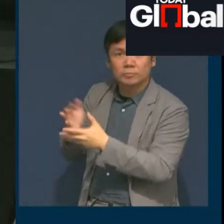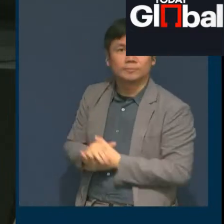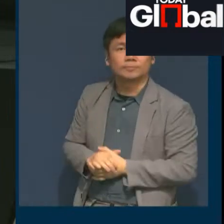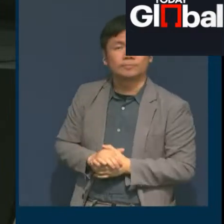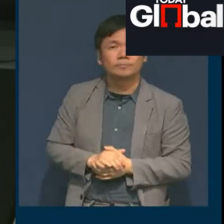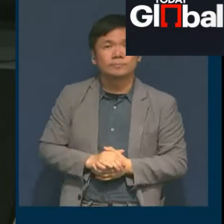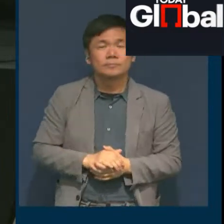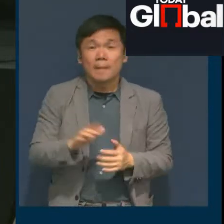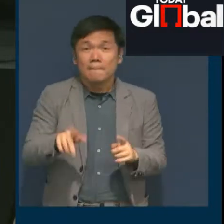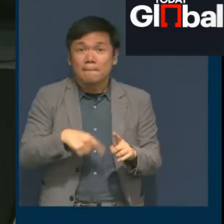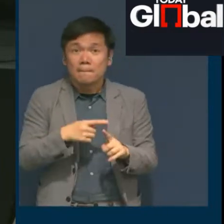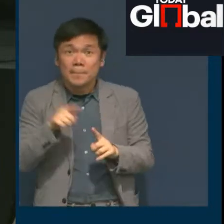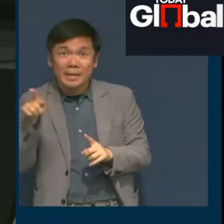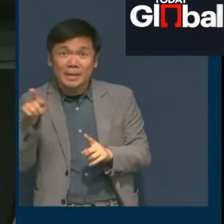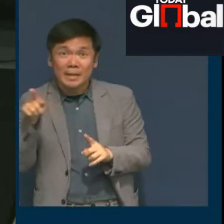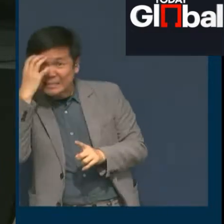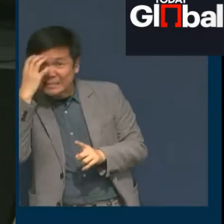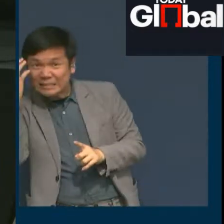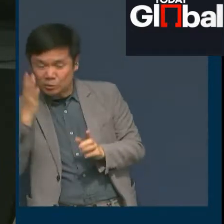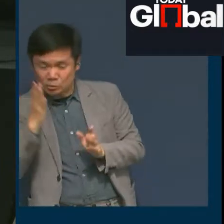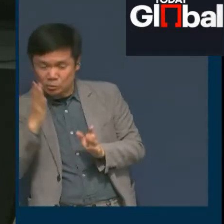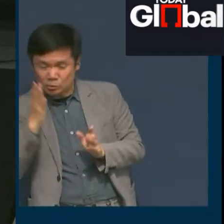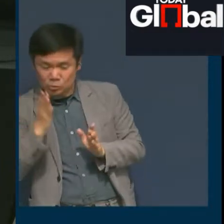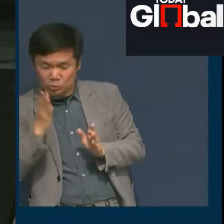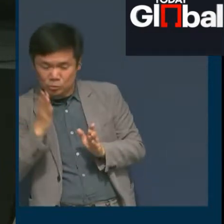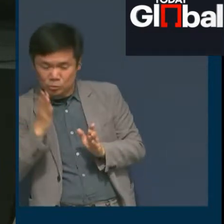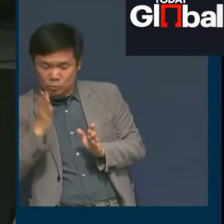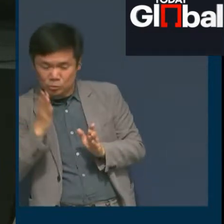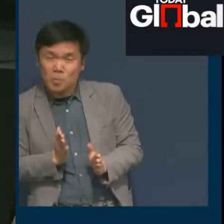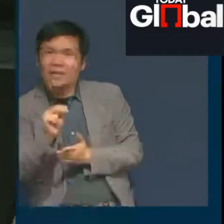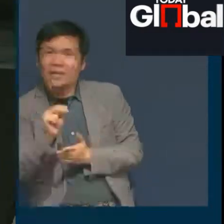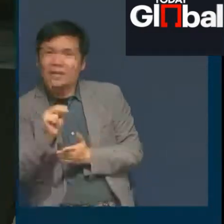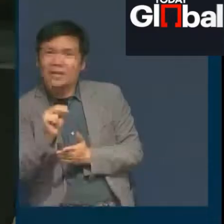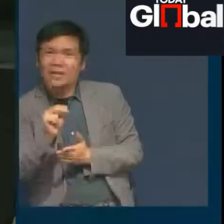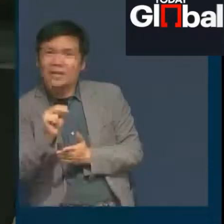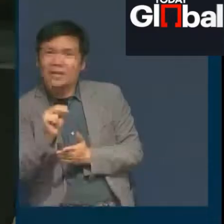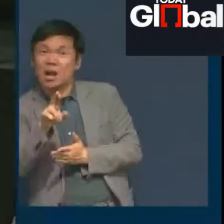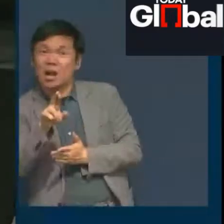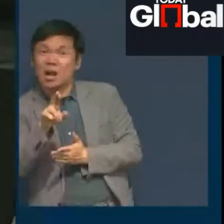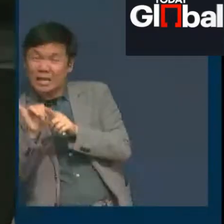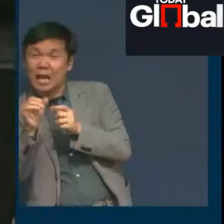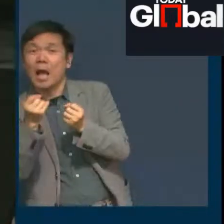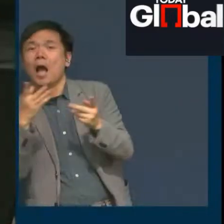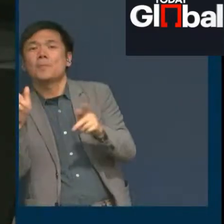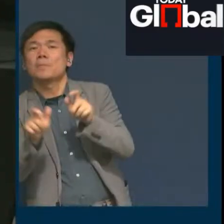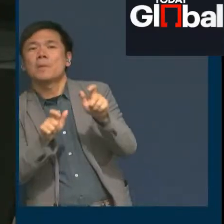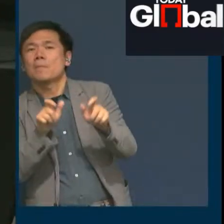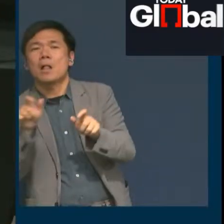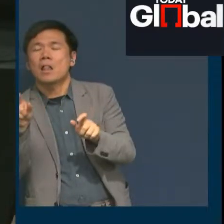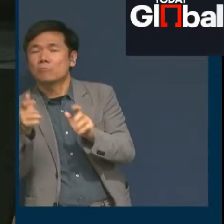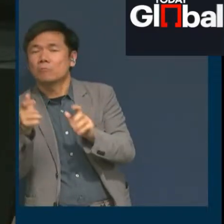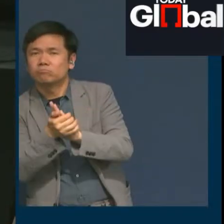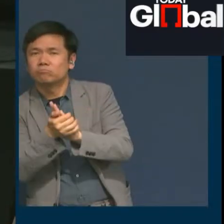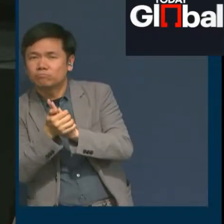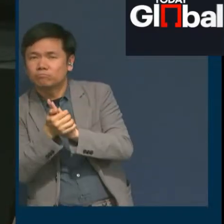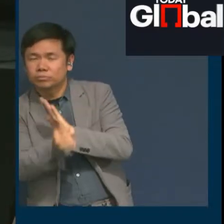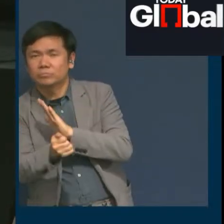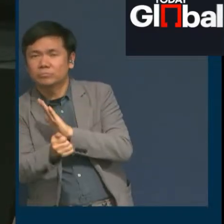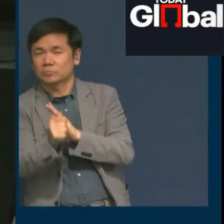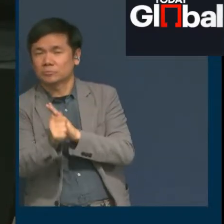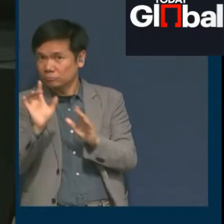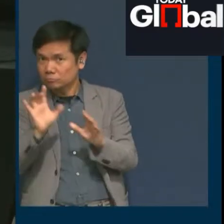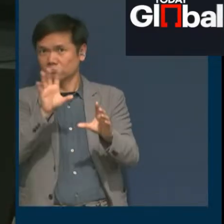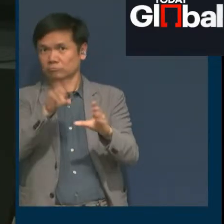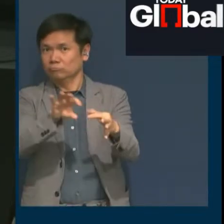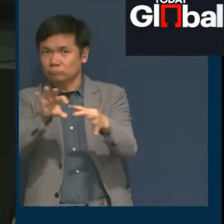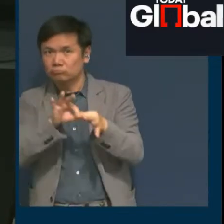competencies of the National Human Rights Commission related to discrimination against persons with disabilities. Is it